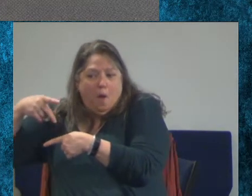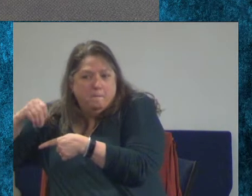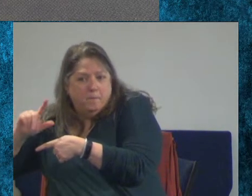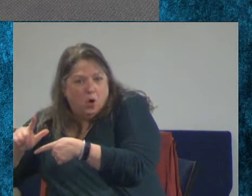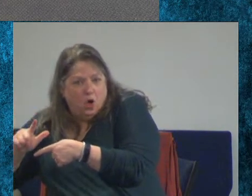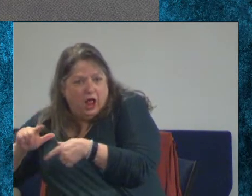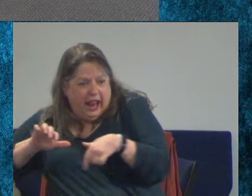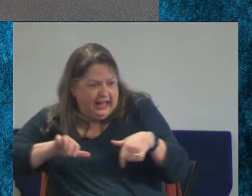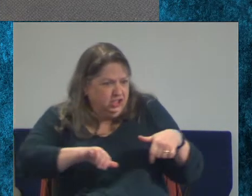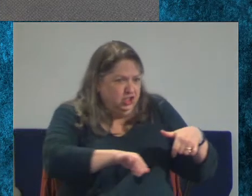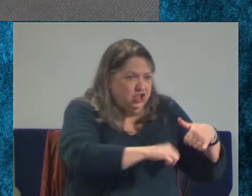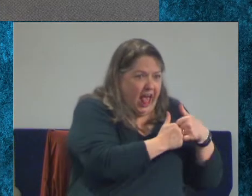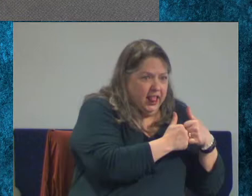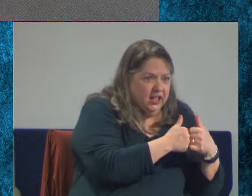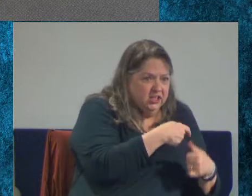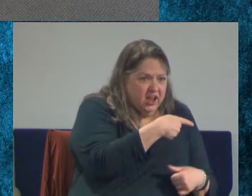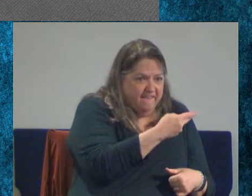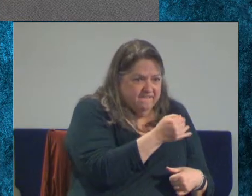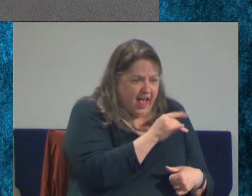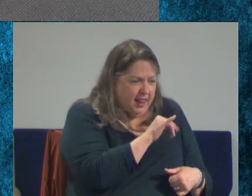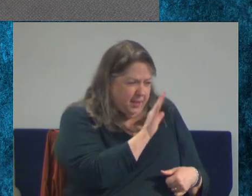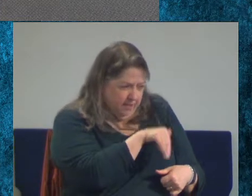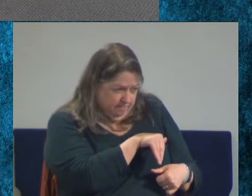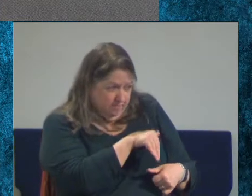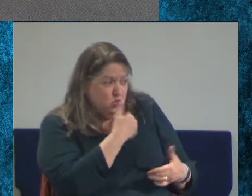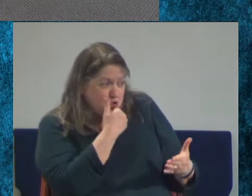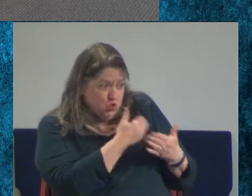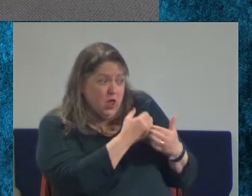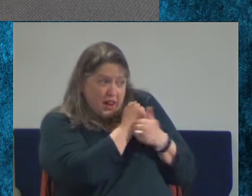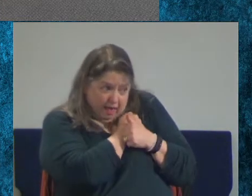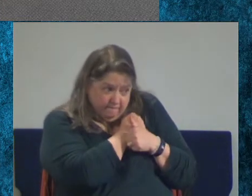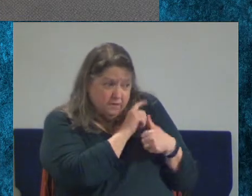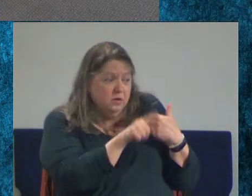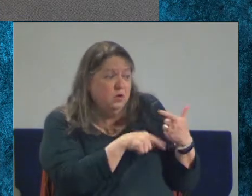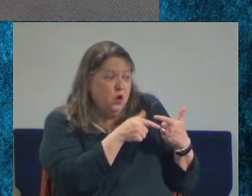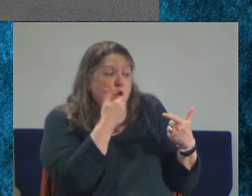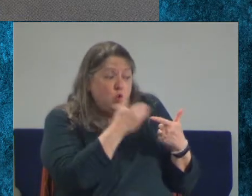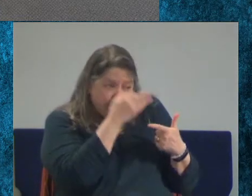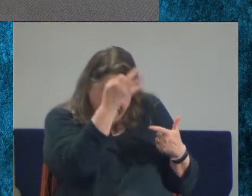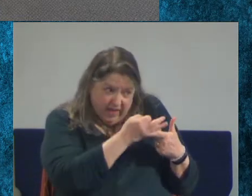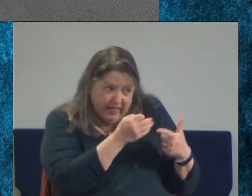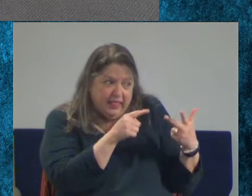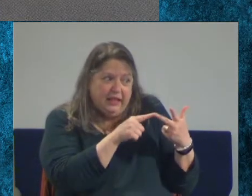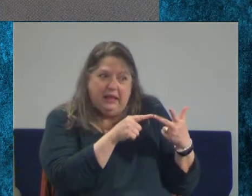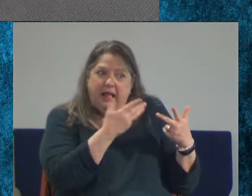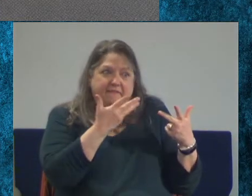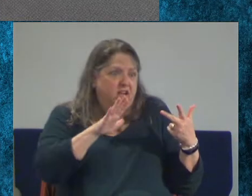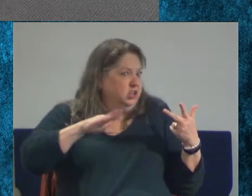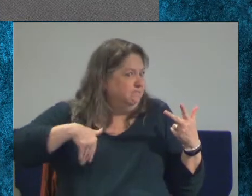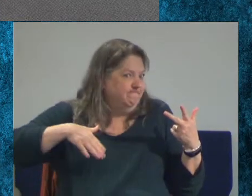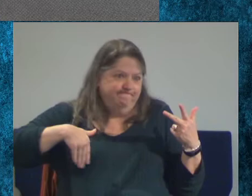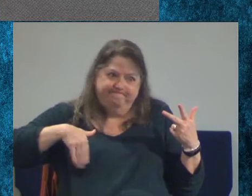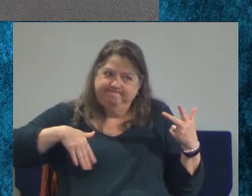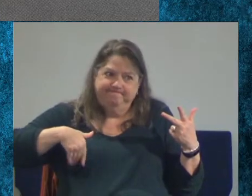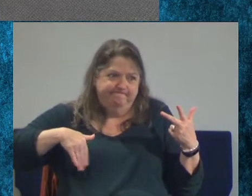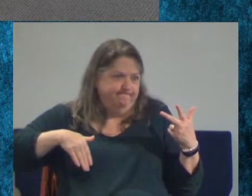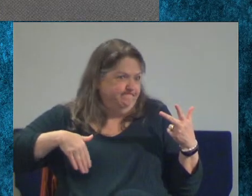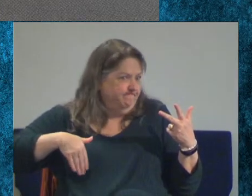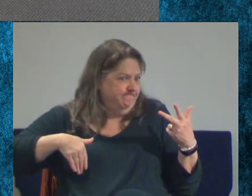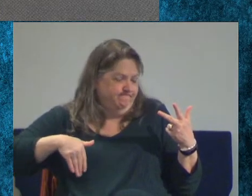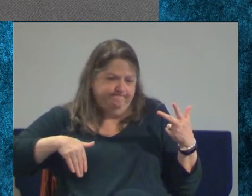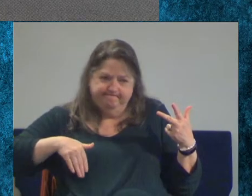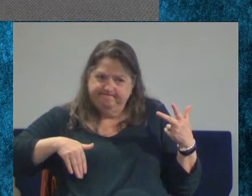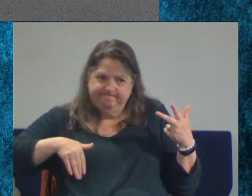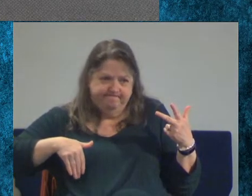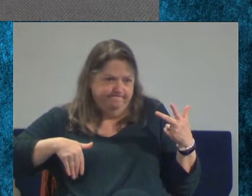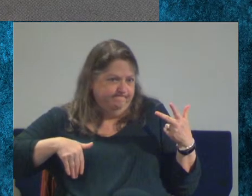saints, faith in the Lord put to the test. We'll complete this as Paul now has done